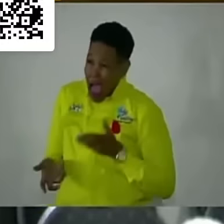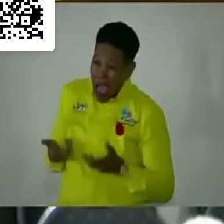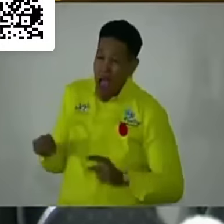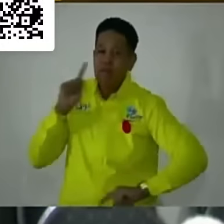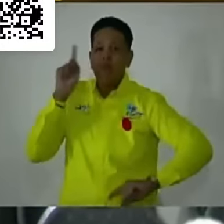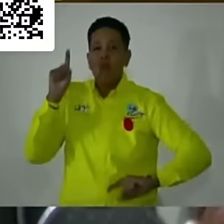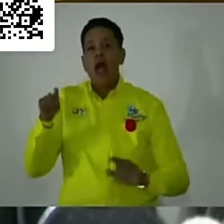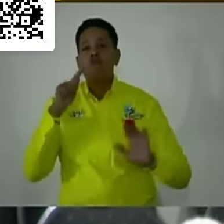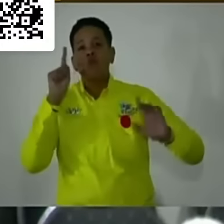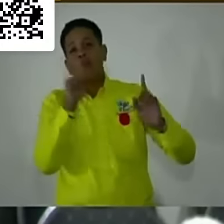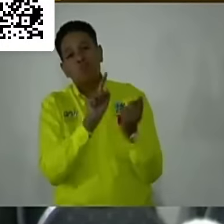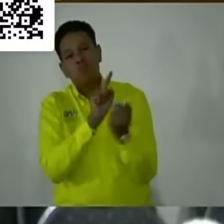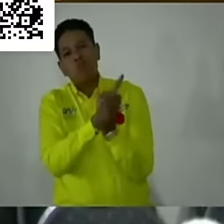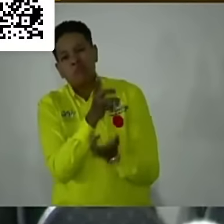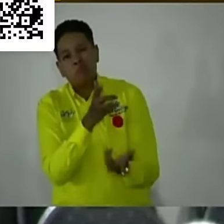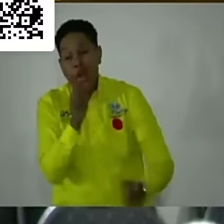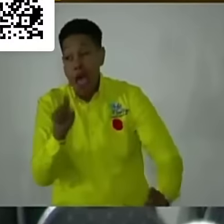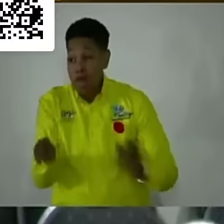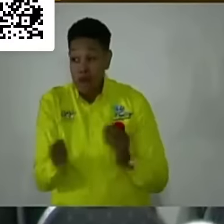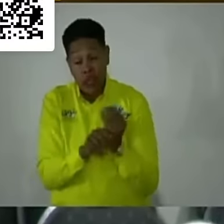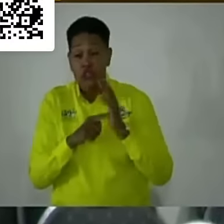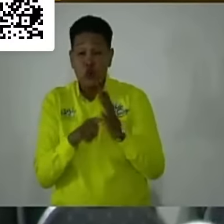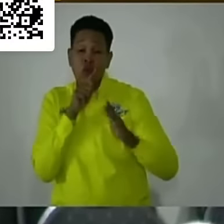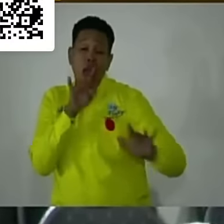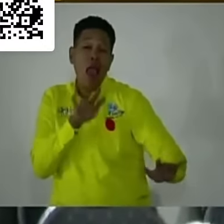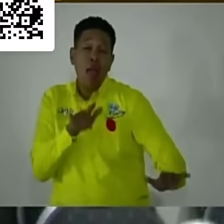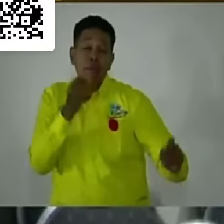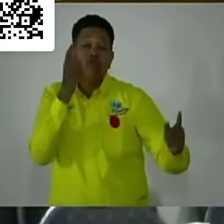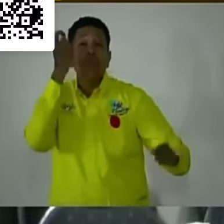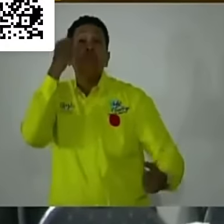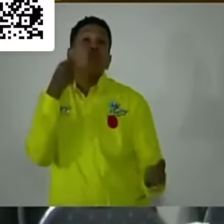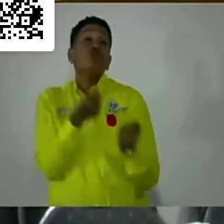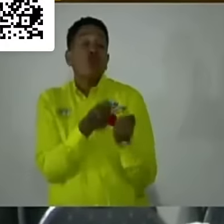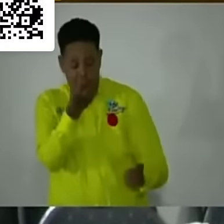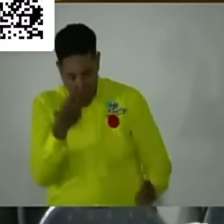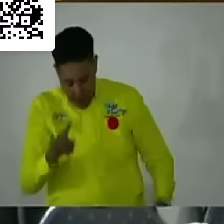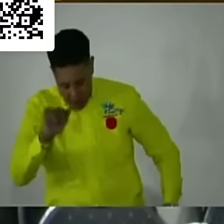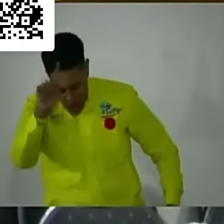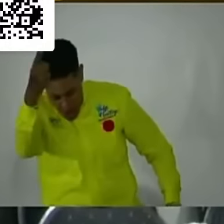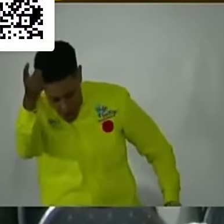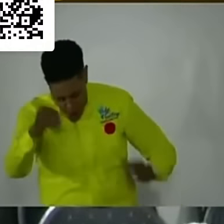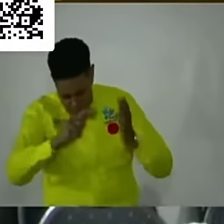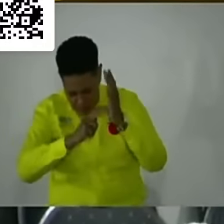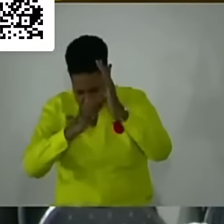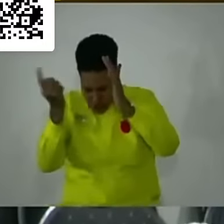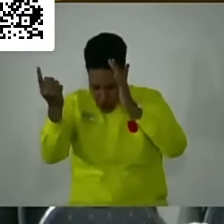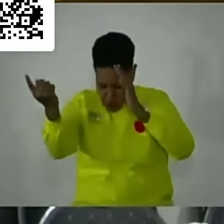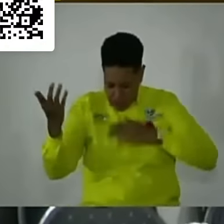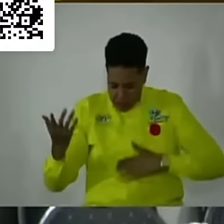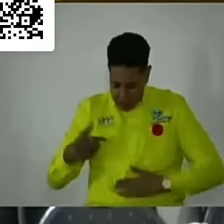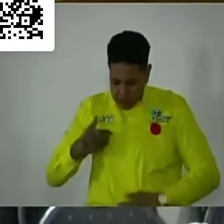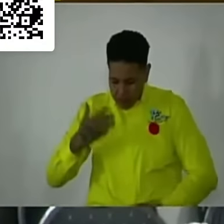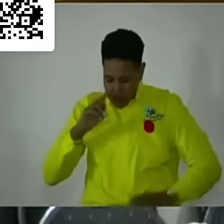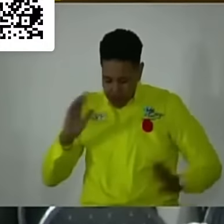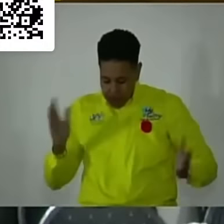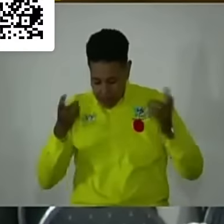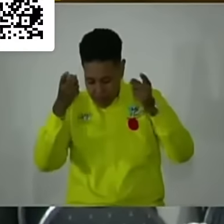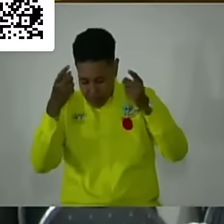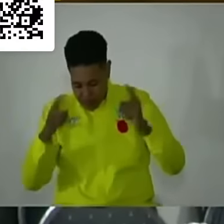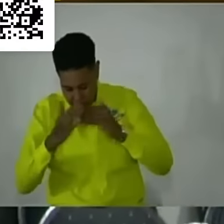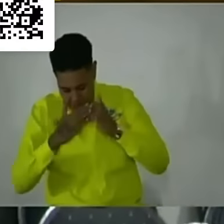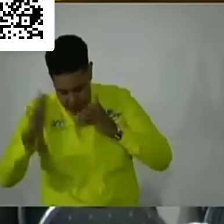to come in contact with, and showing the empathy and support to them. That alone means something, and we want to encourage that.